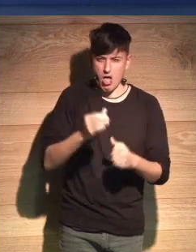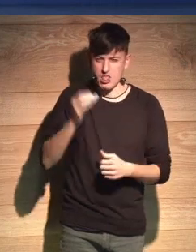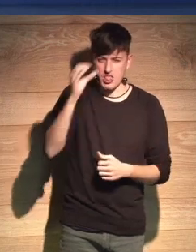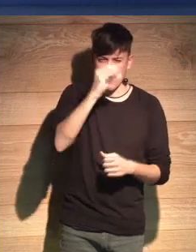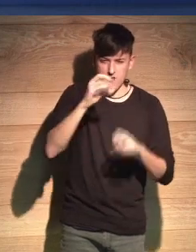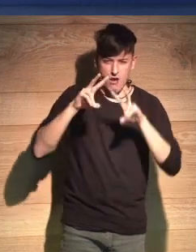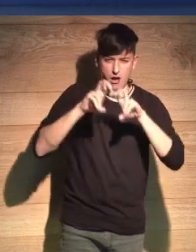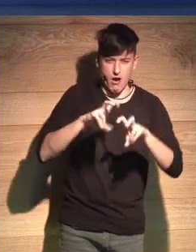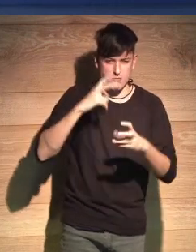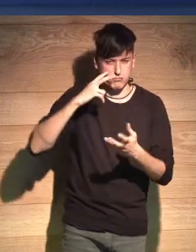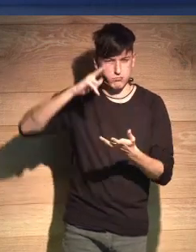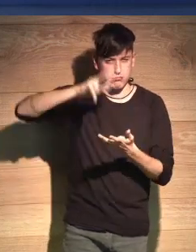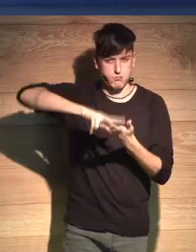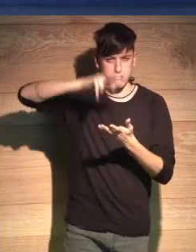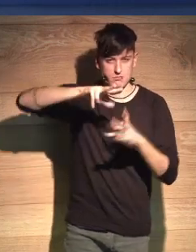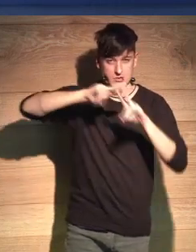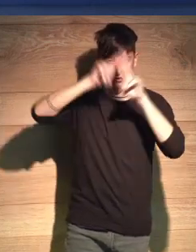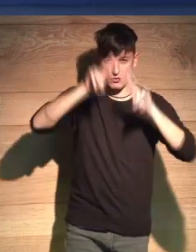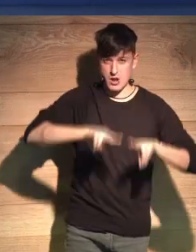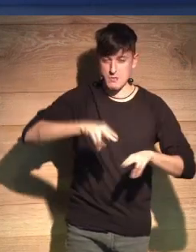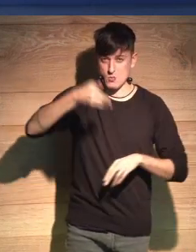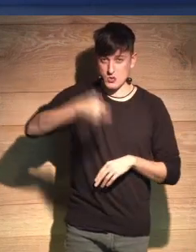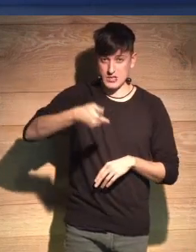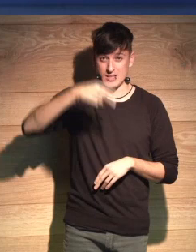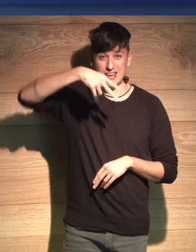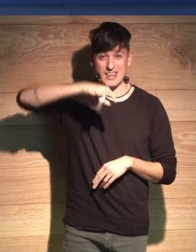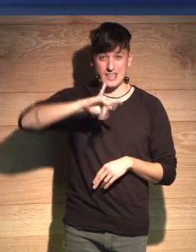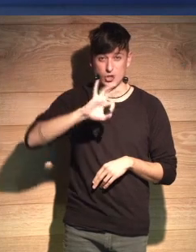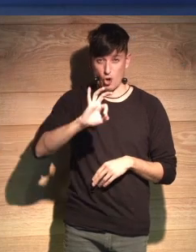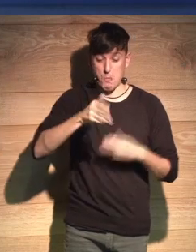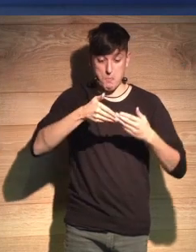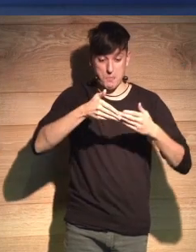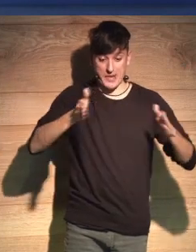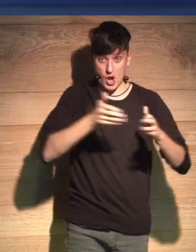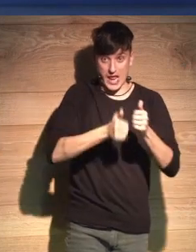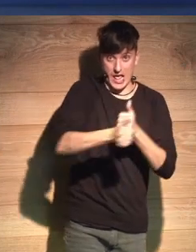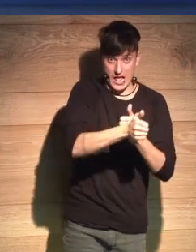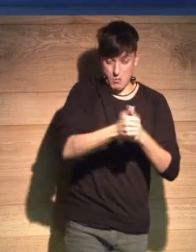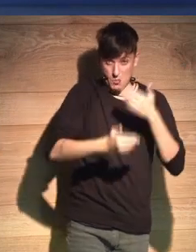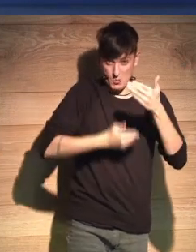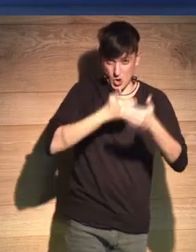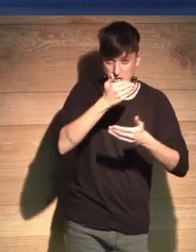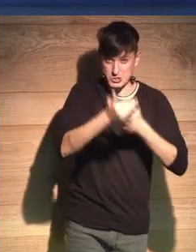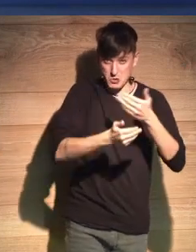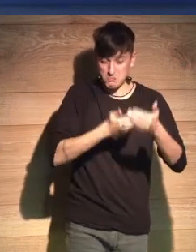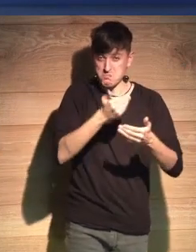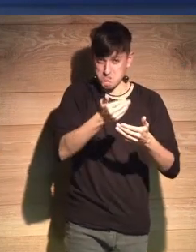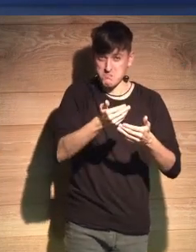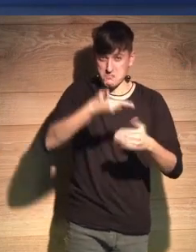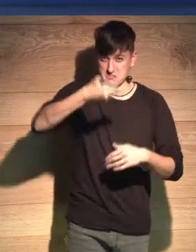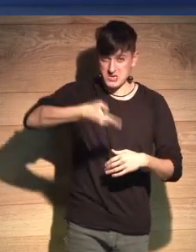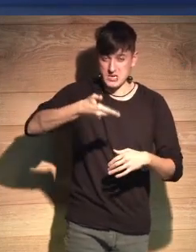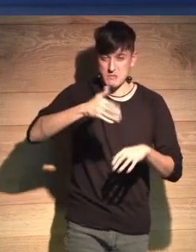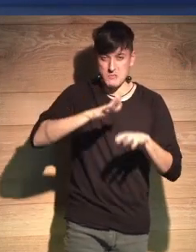very relevant scientific background and great international recognition. She's